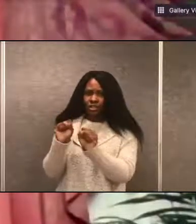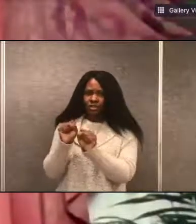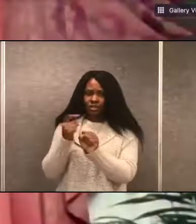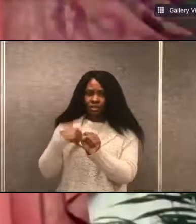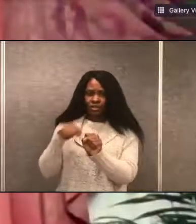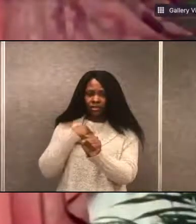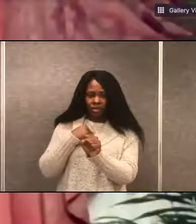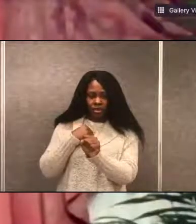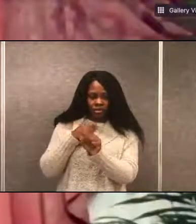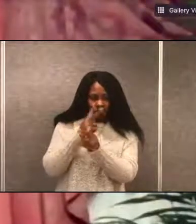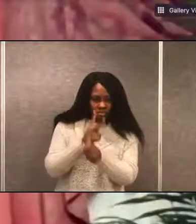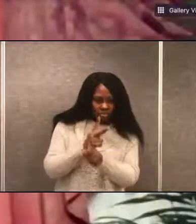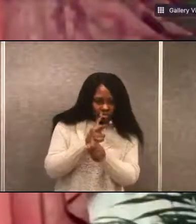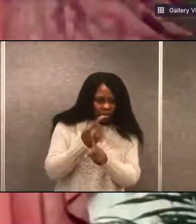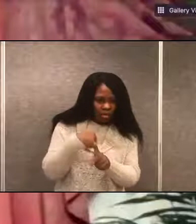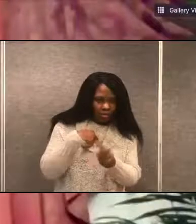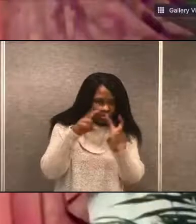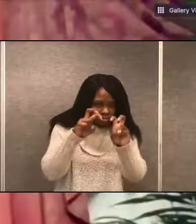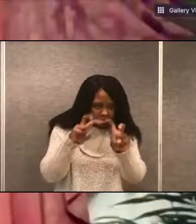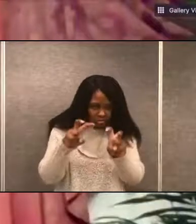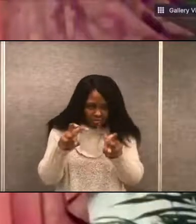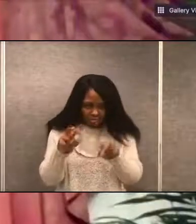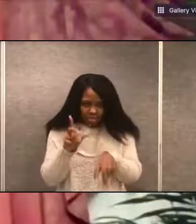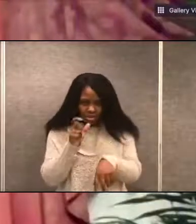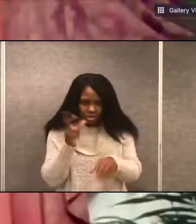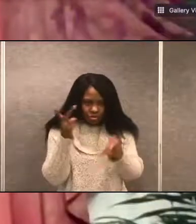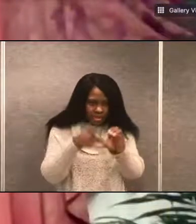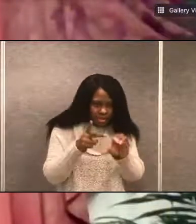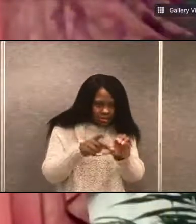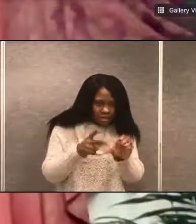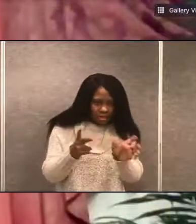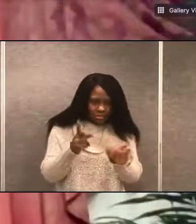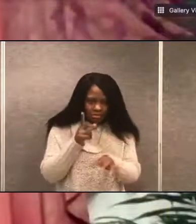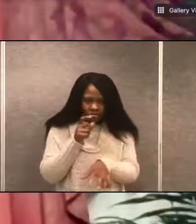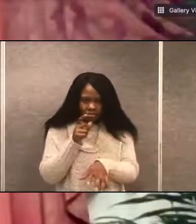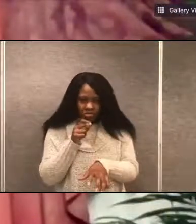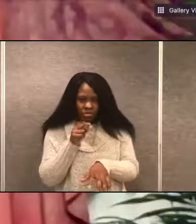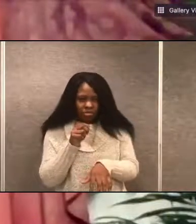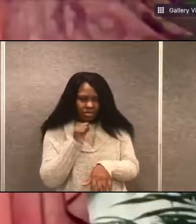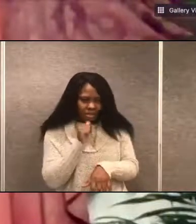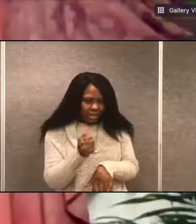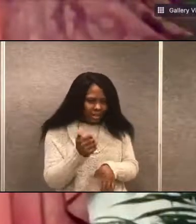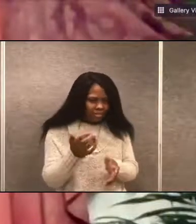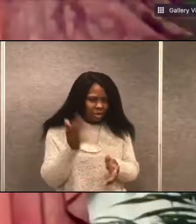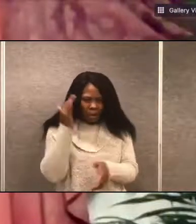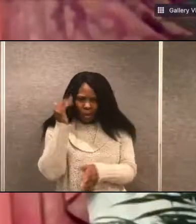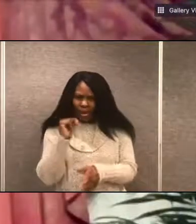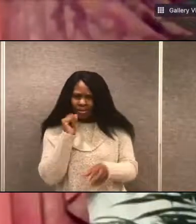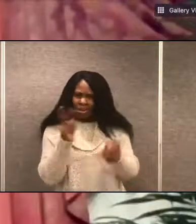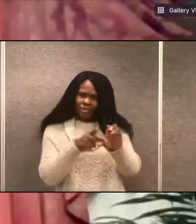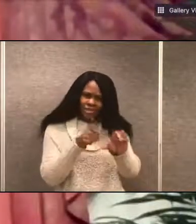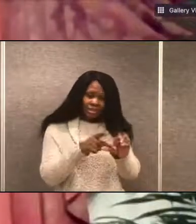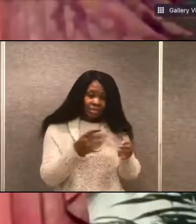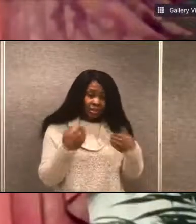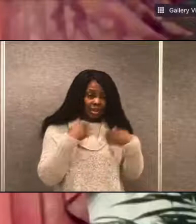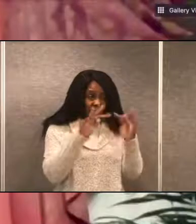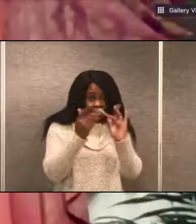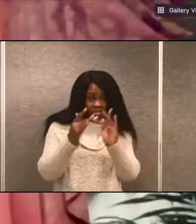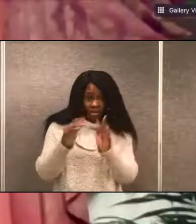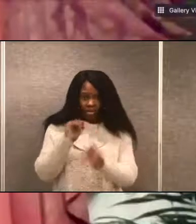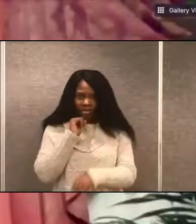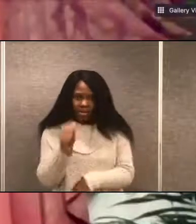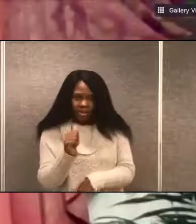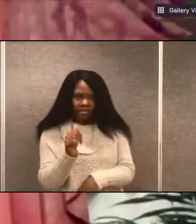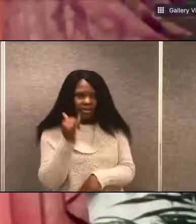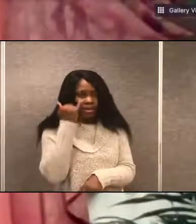who is not participating. Why are they not participating? Are they participating because they don't have internet connection? If they don't have the internet connection, we